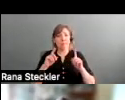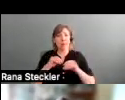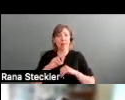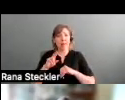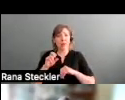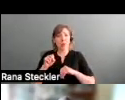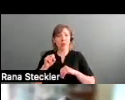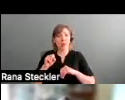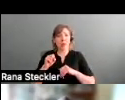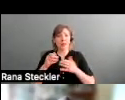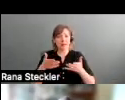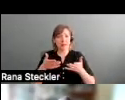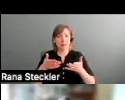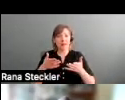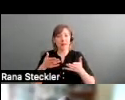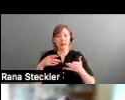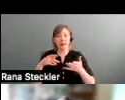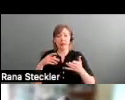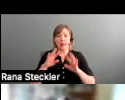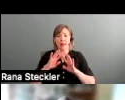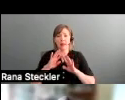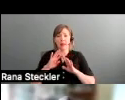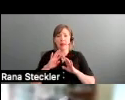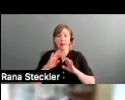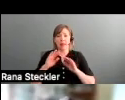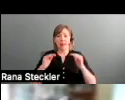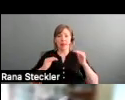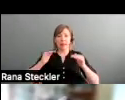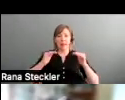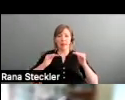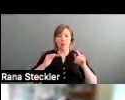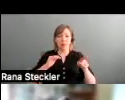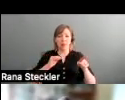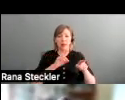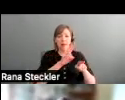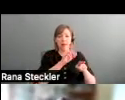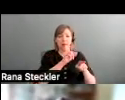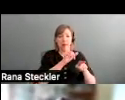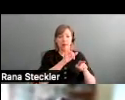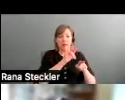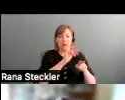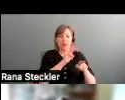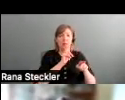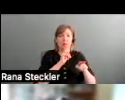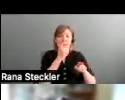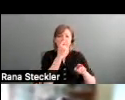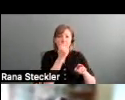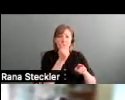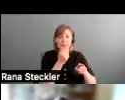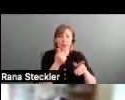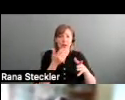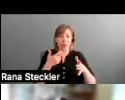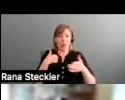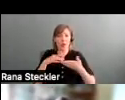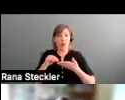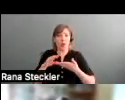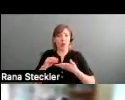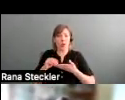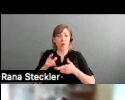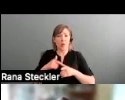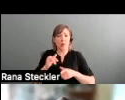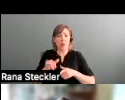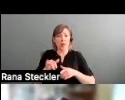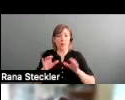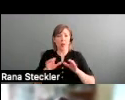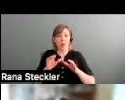US case, again, the pendulum between reform and abolition is really interesting. And what I learned from it by